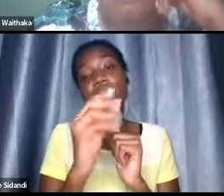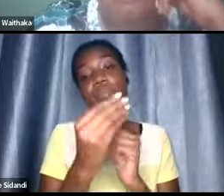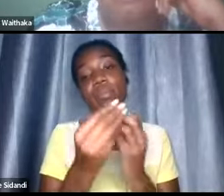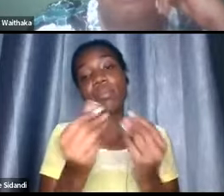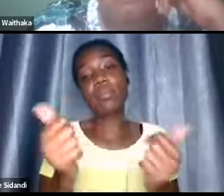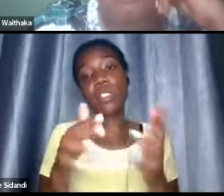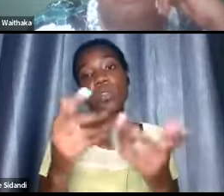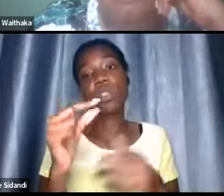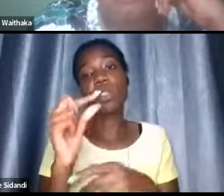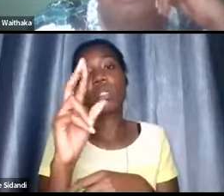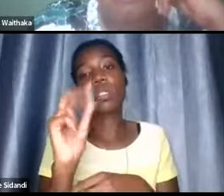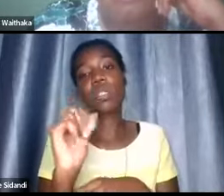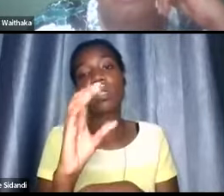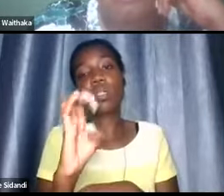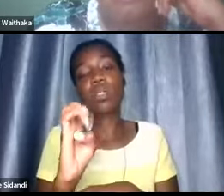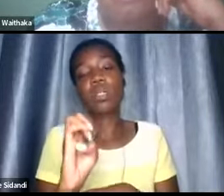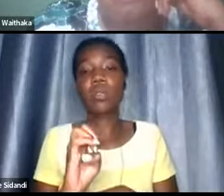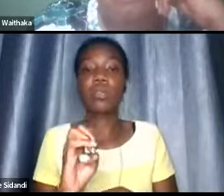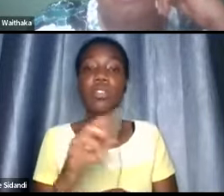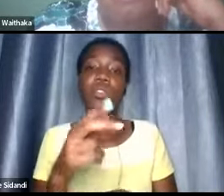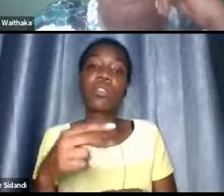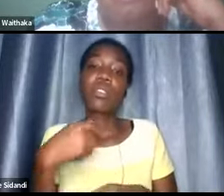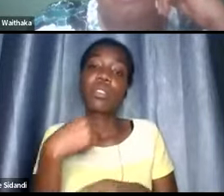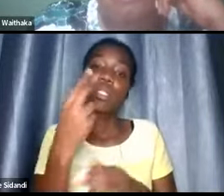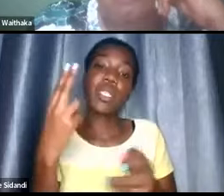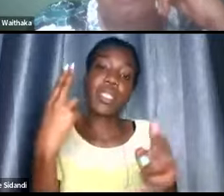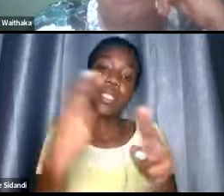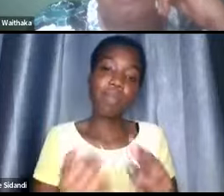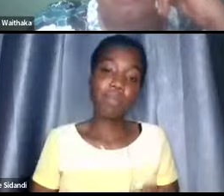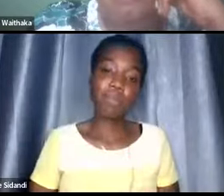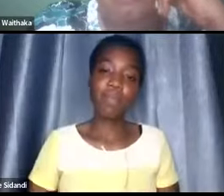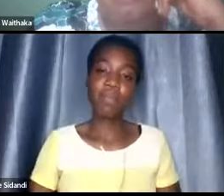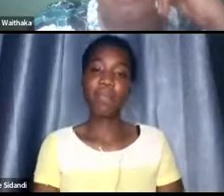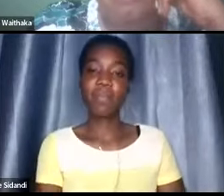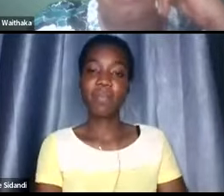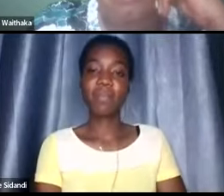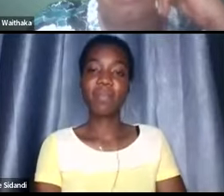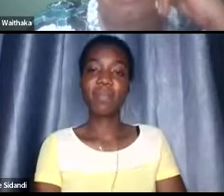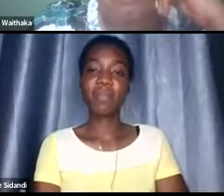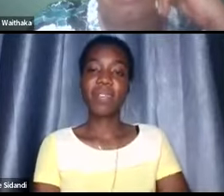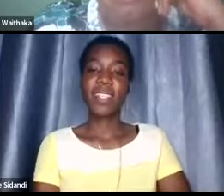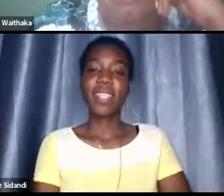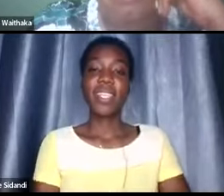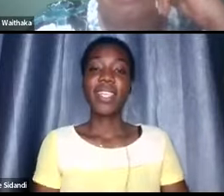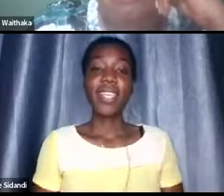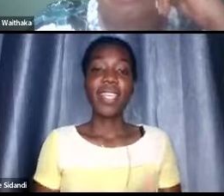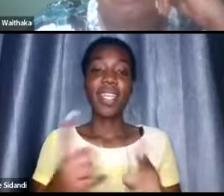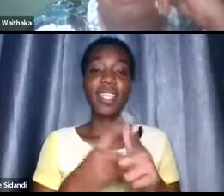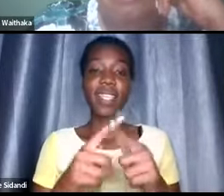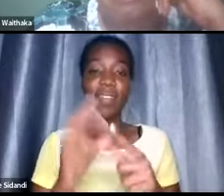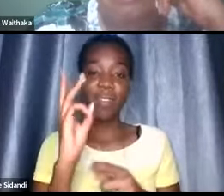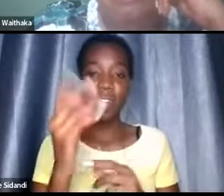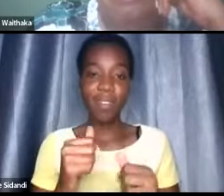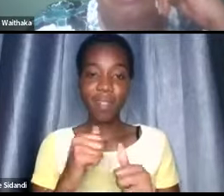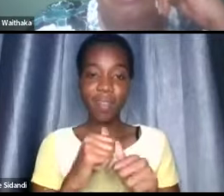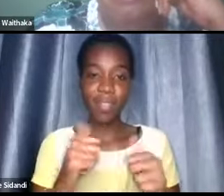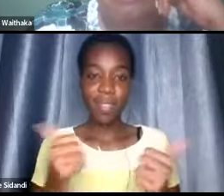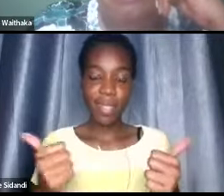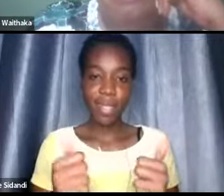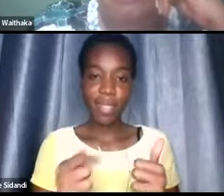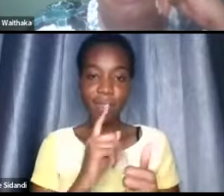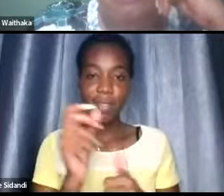Grace Nzula. You can mention my name. You can name drop. Yes, and you will be fine. Stephen Zioka, I don't